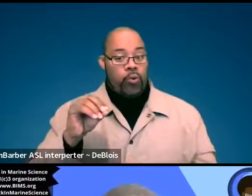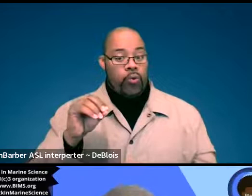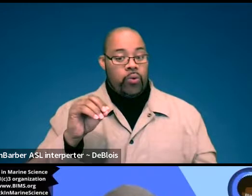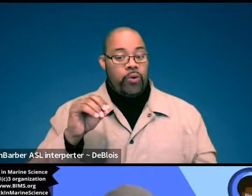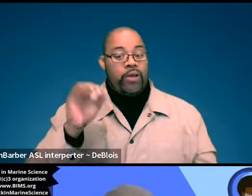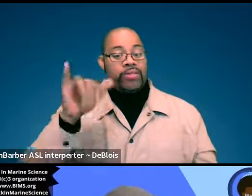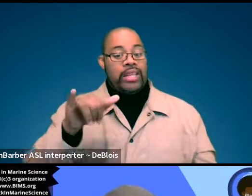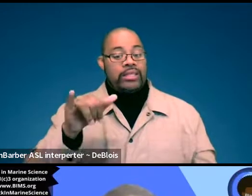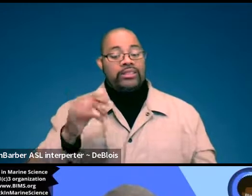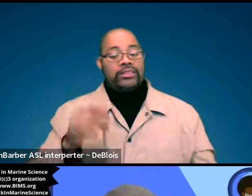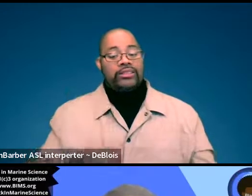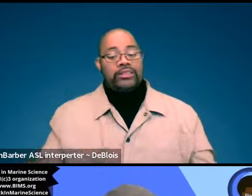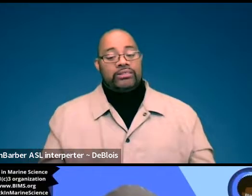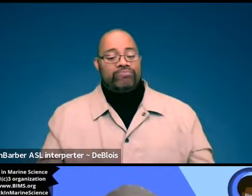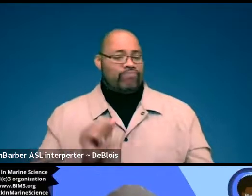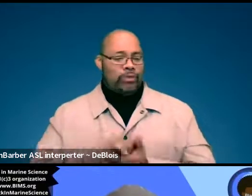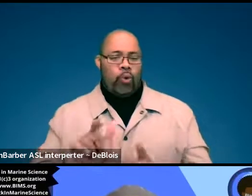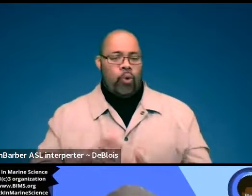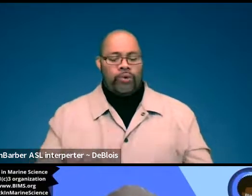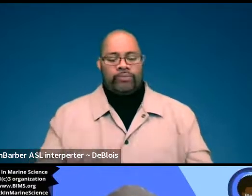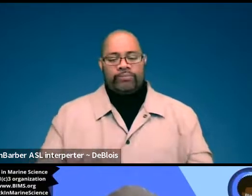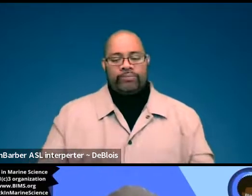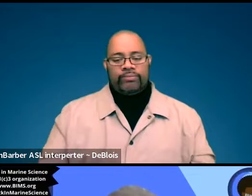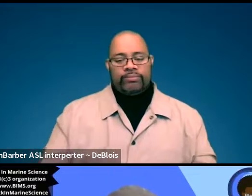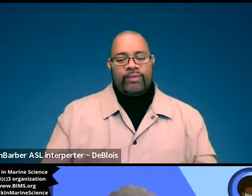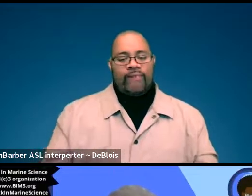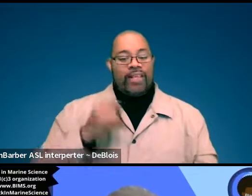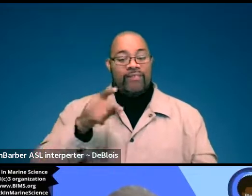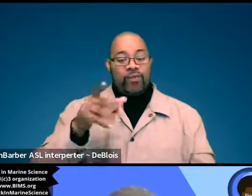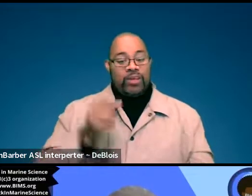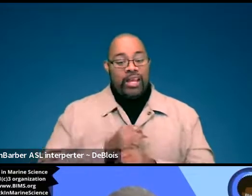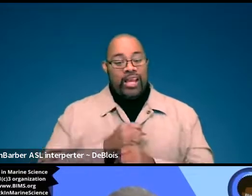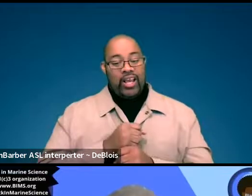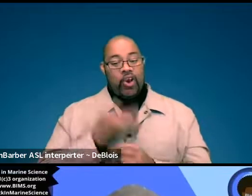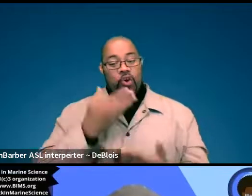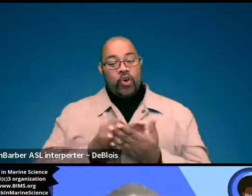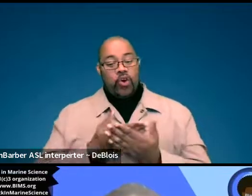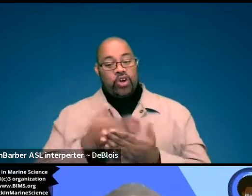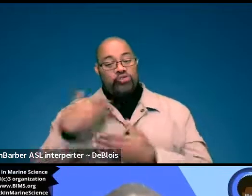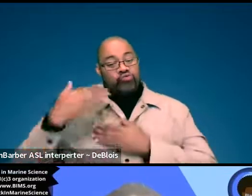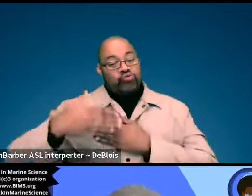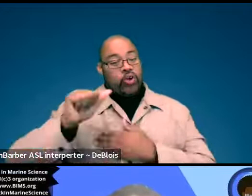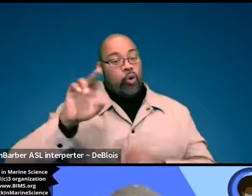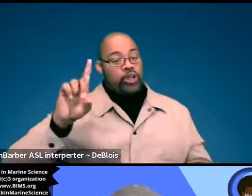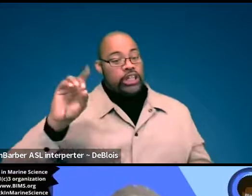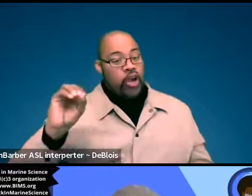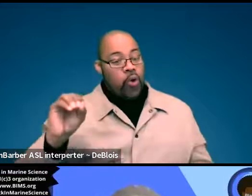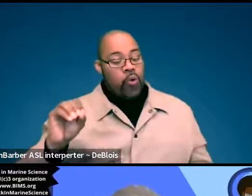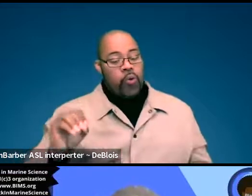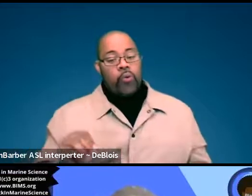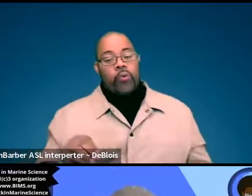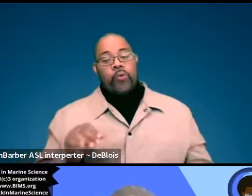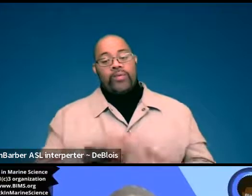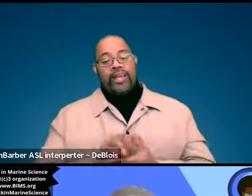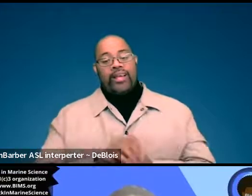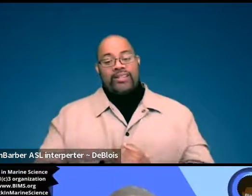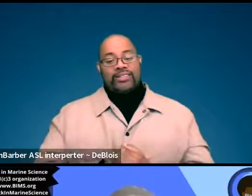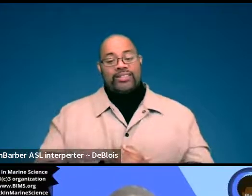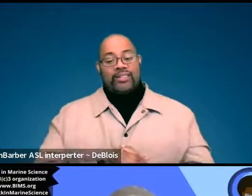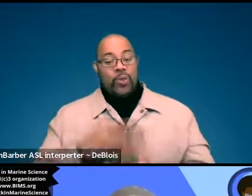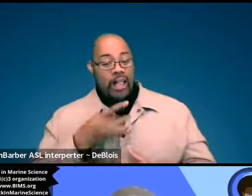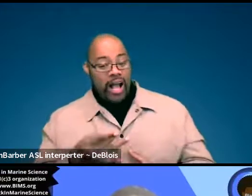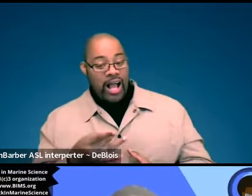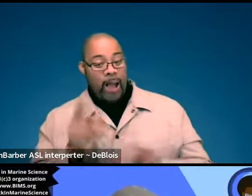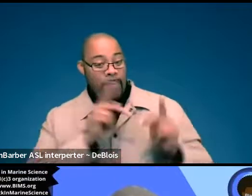That's about it. Feel like if you get a good trending audio that you like,